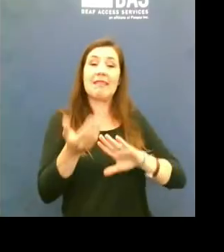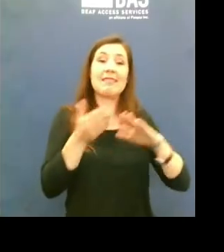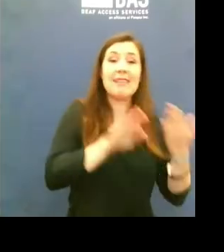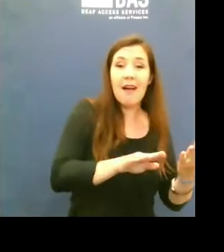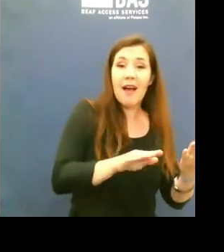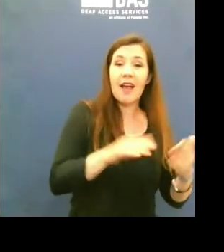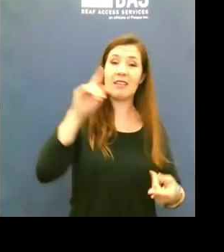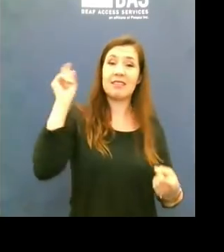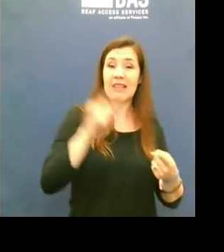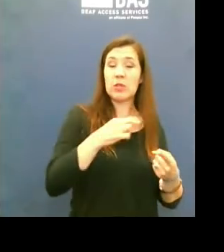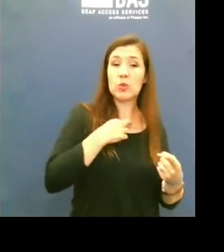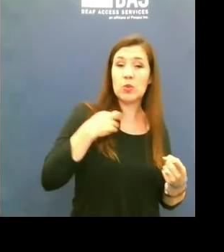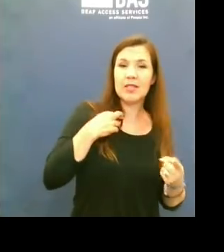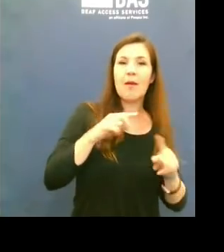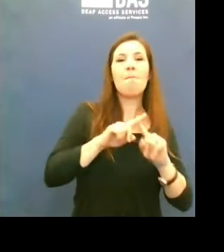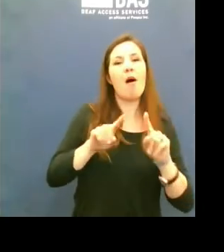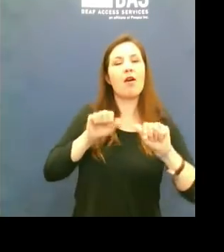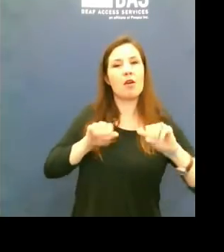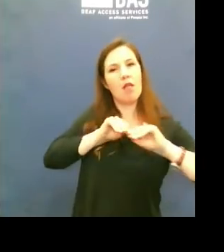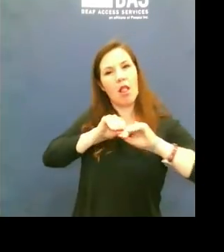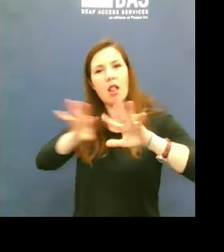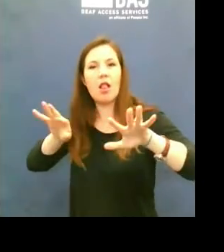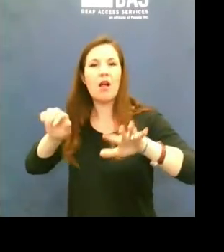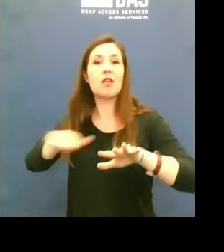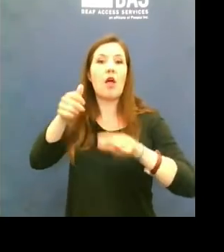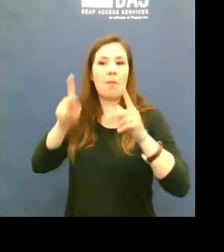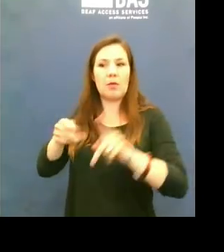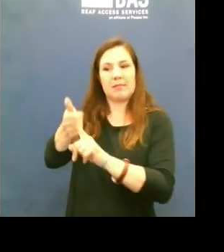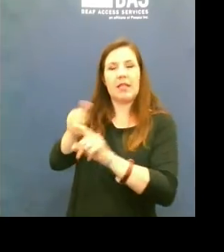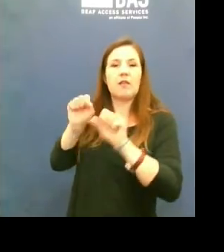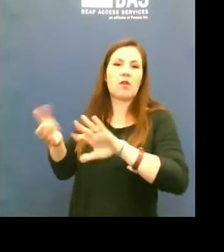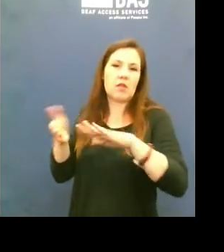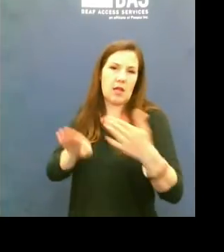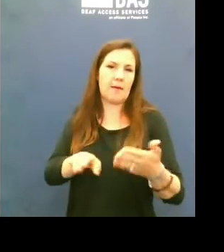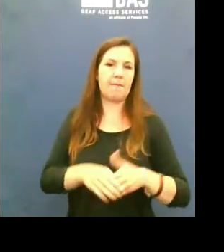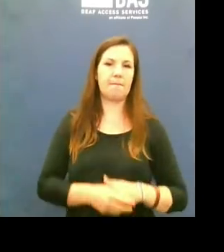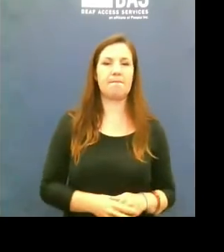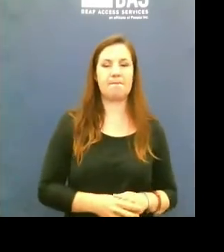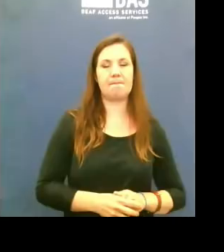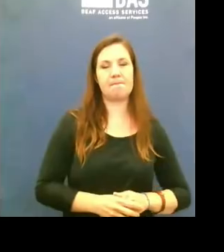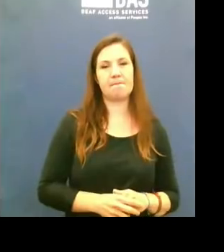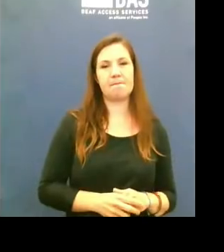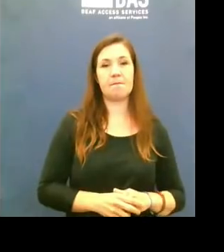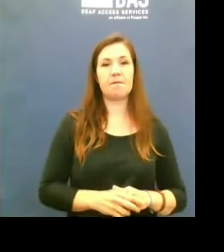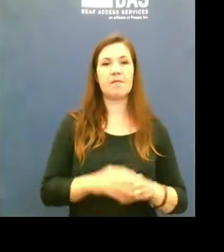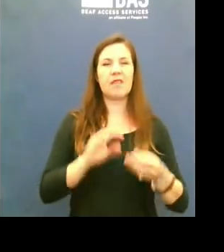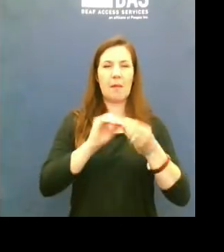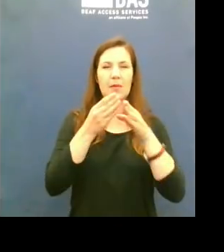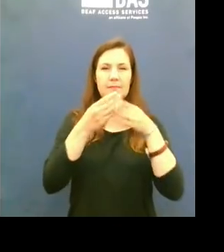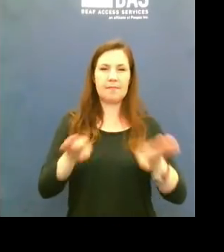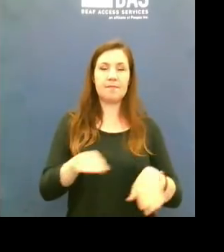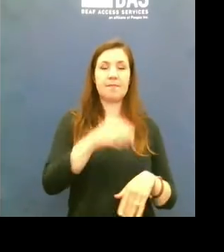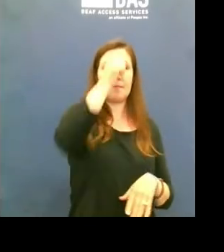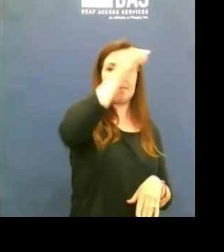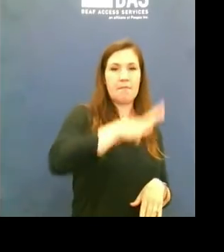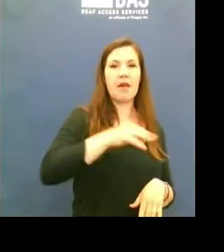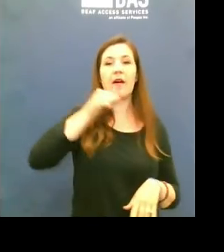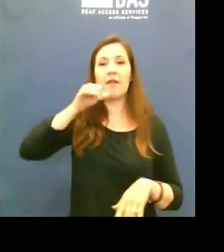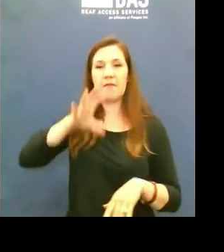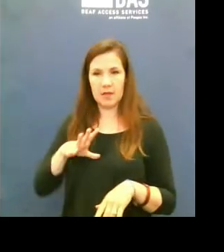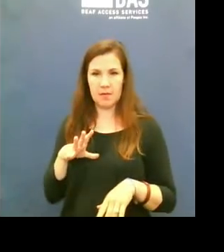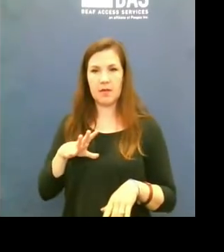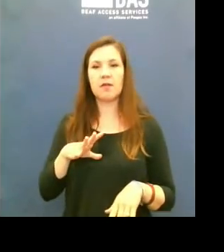passing it on to someone else who could be hospitalized or die. And then the numbers with regards to males and females. Females make